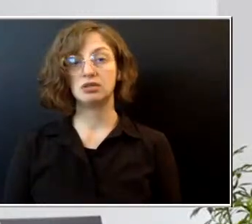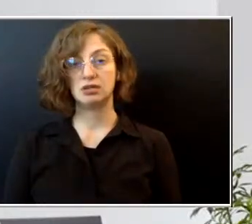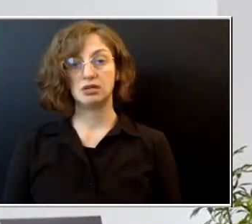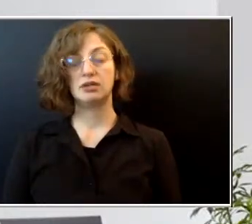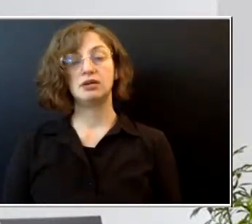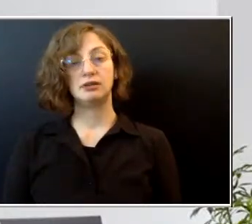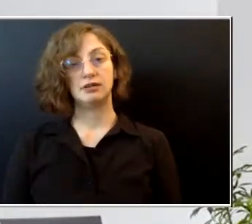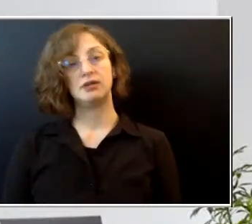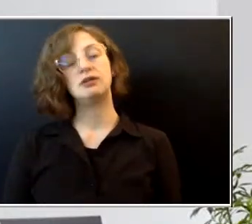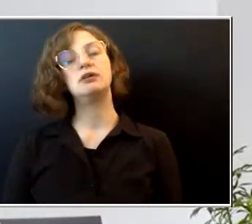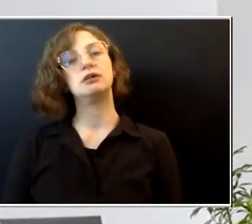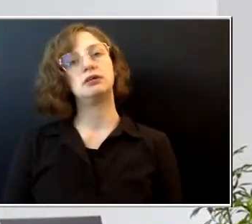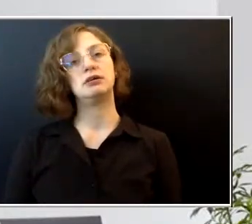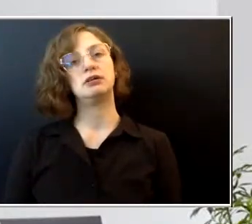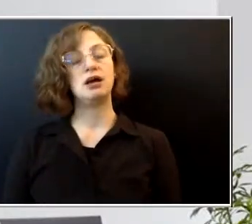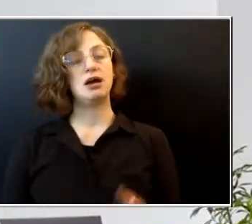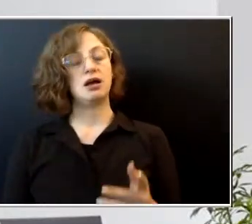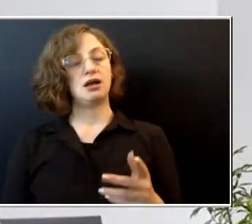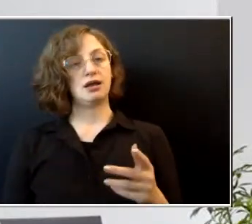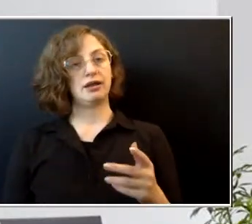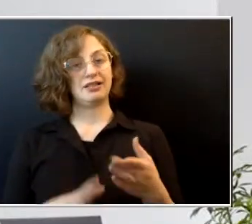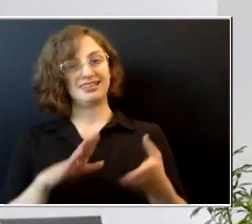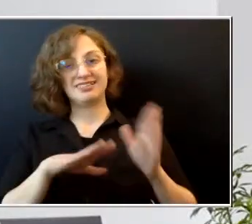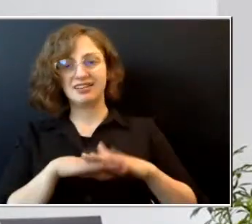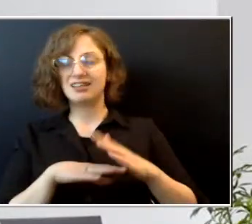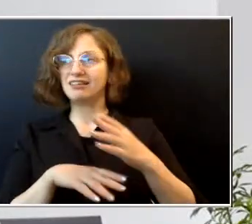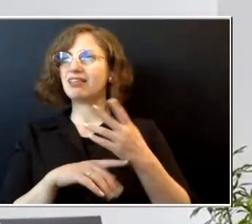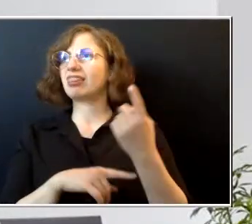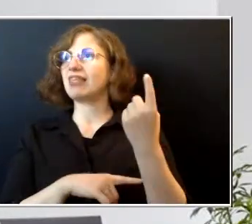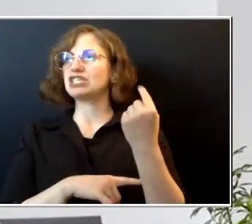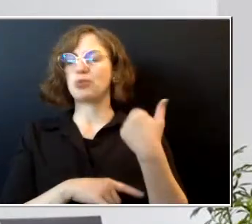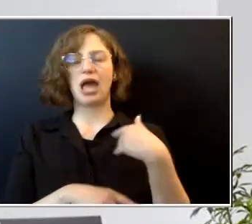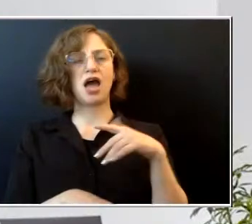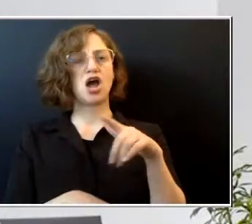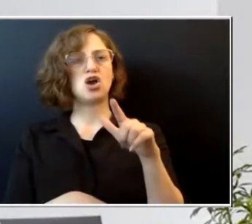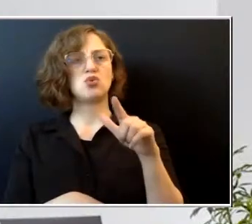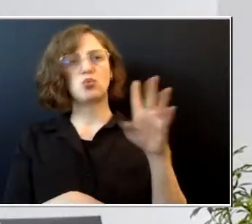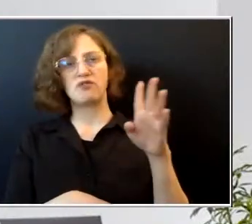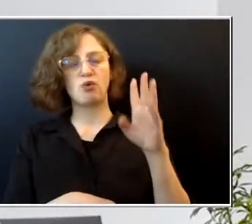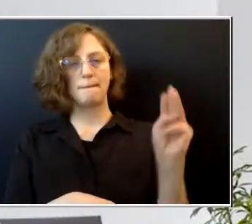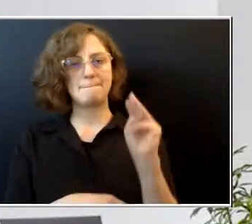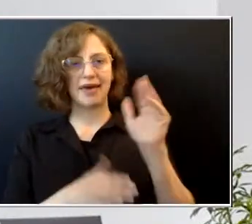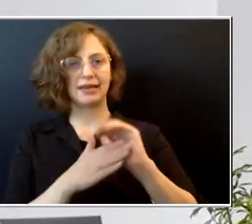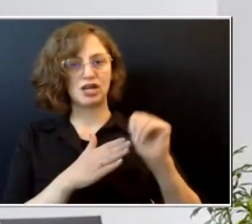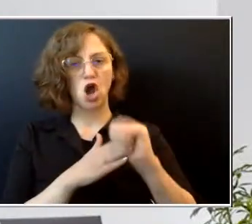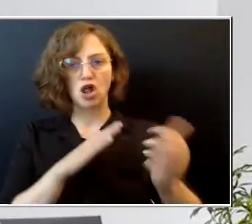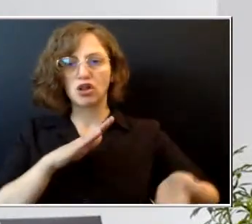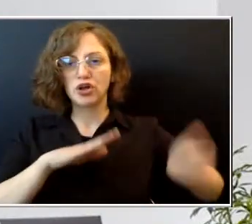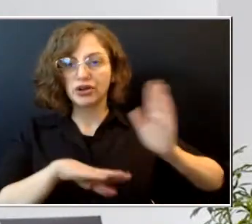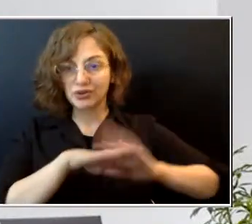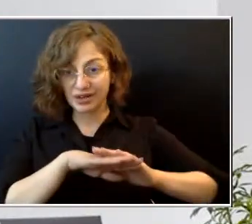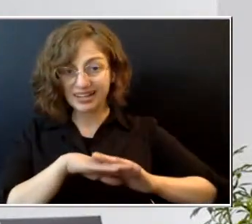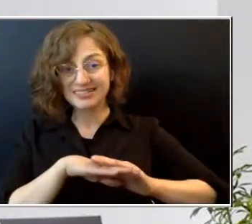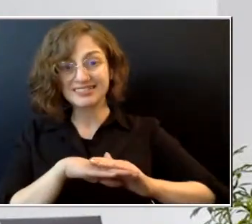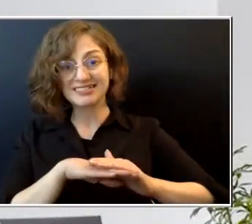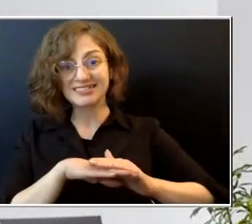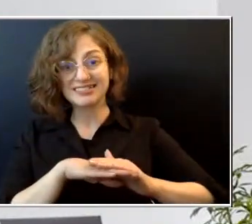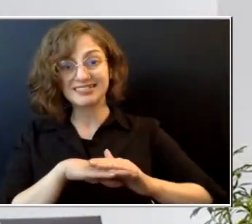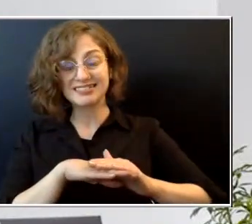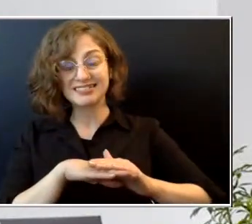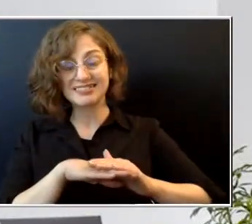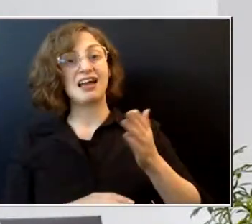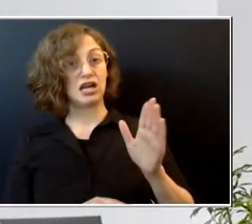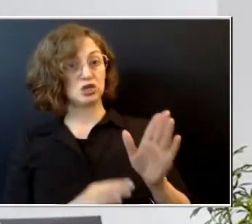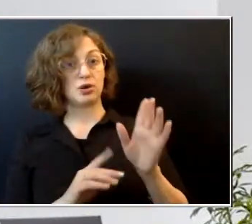that big increase, we saw a $24 million increase last year, and to Rob's point of large grants, only one was